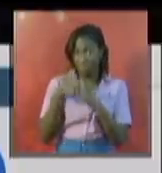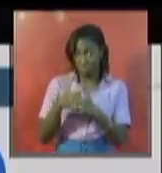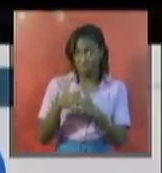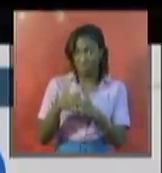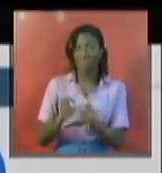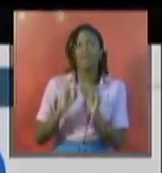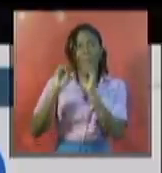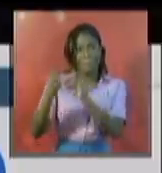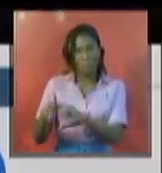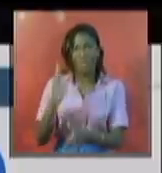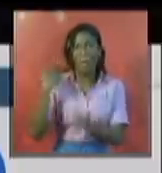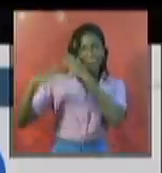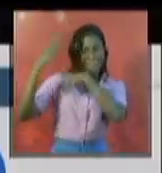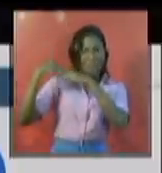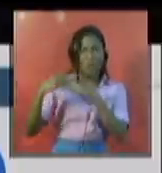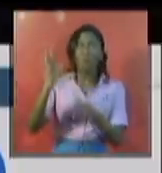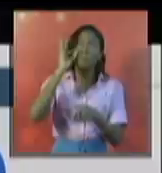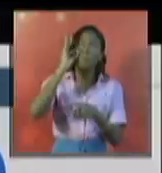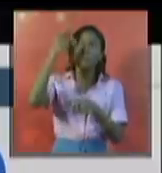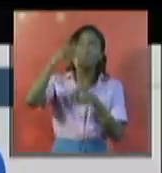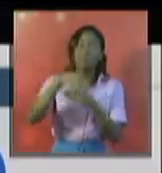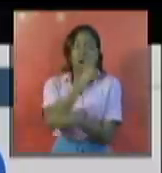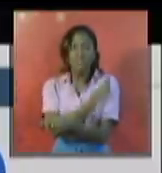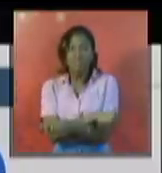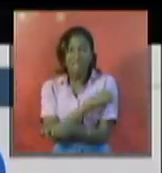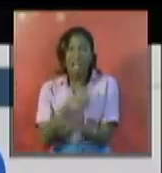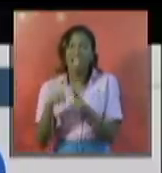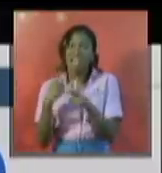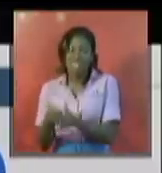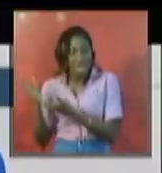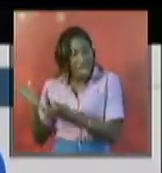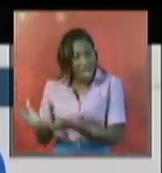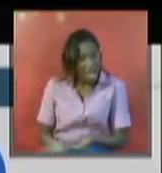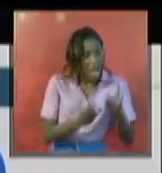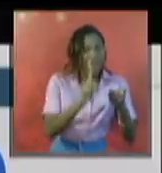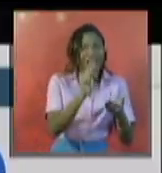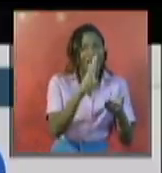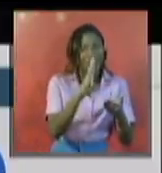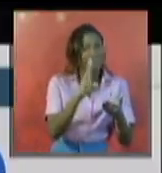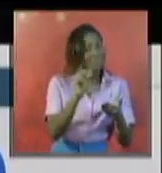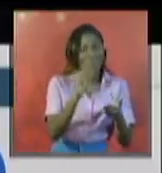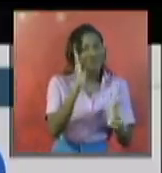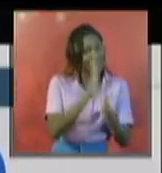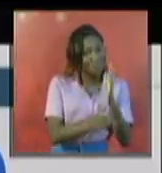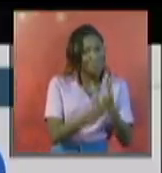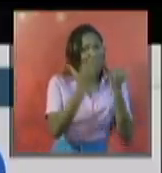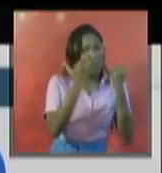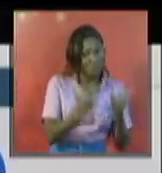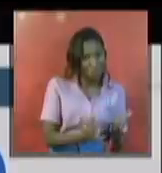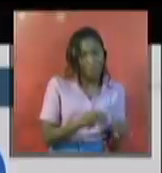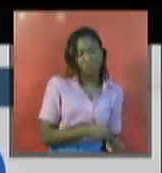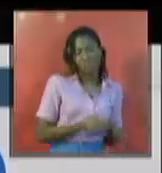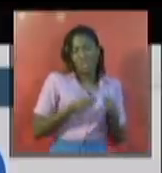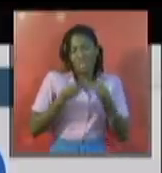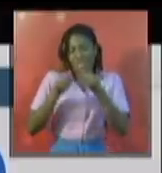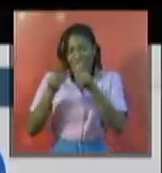hospital and bringing that sample to a testing facility, we've brought the testing site closer to the patient to cut